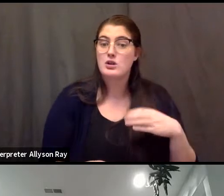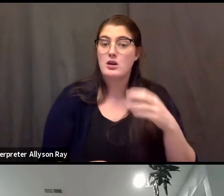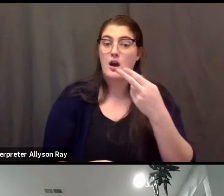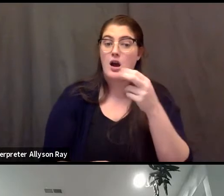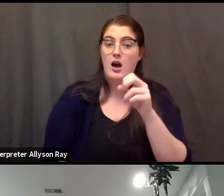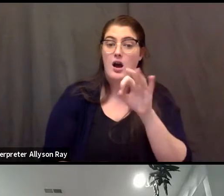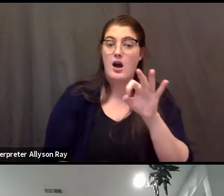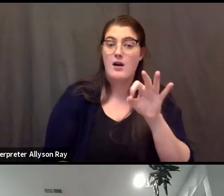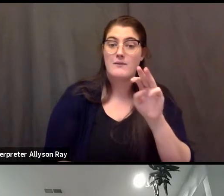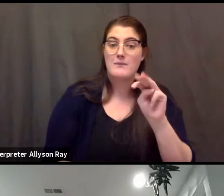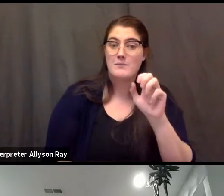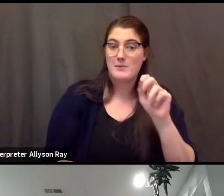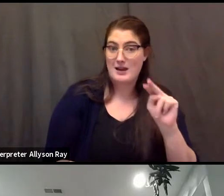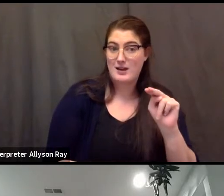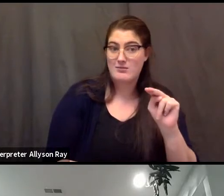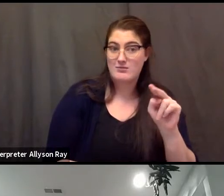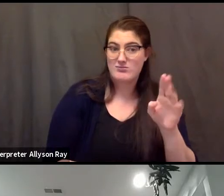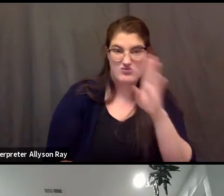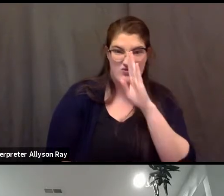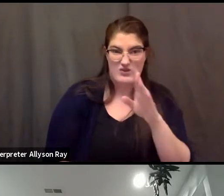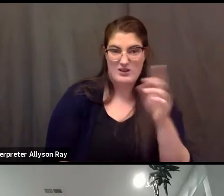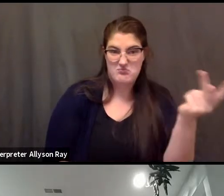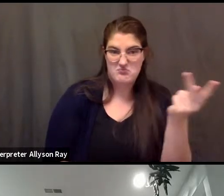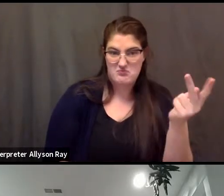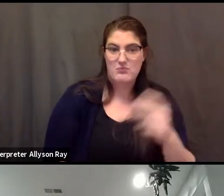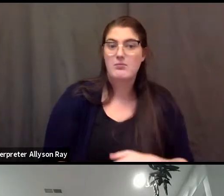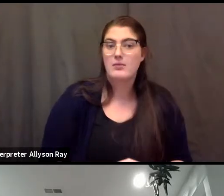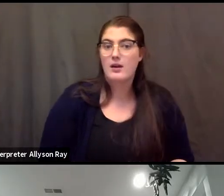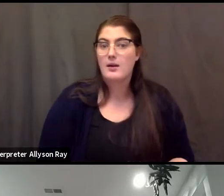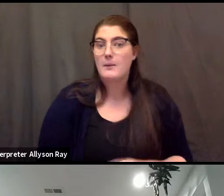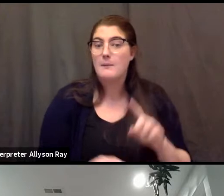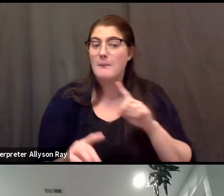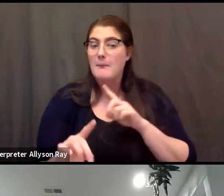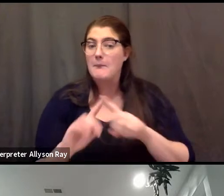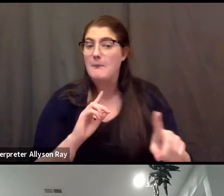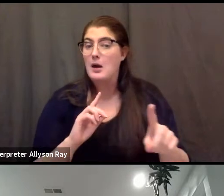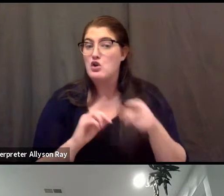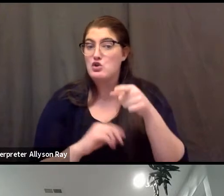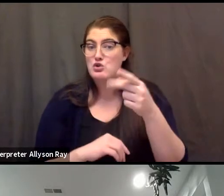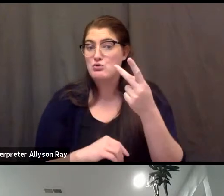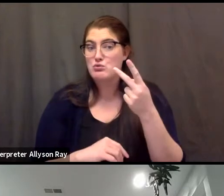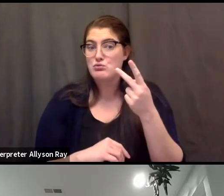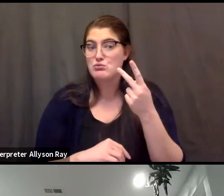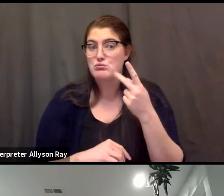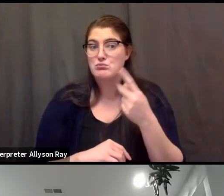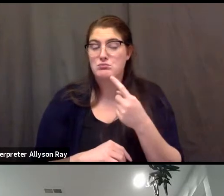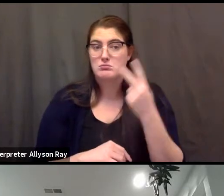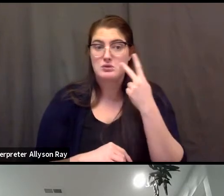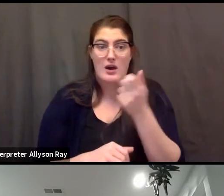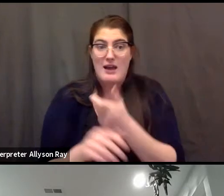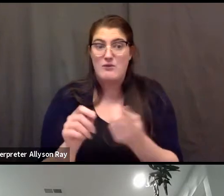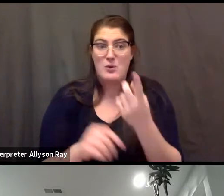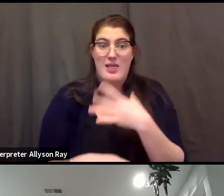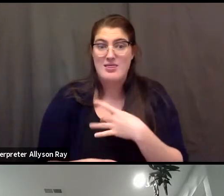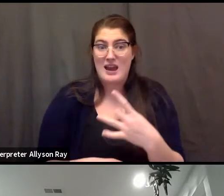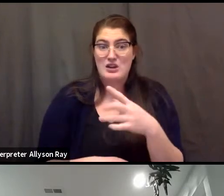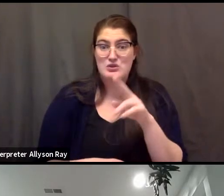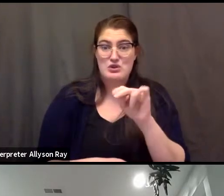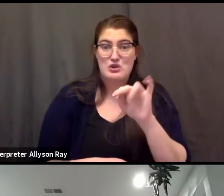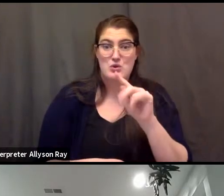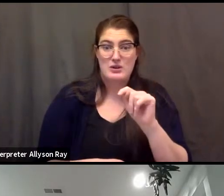Hoffman. By all means, you saw our opinion that everyone likes the units being on the